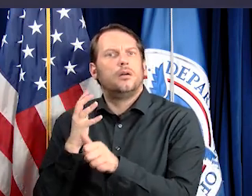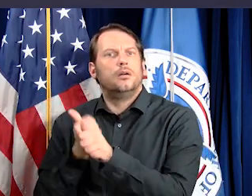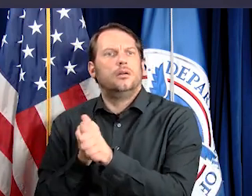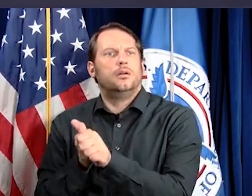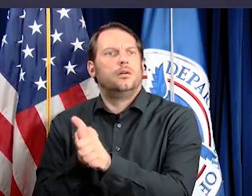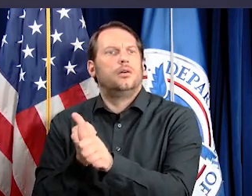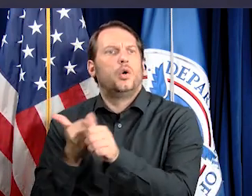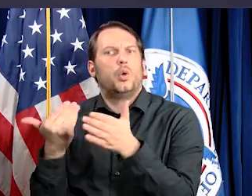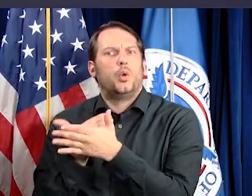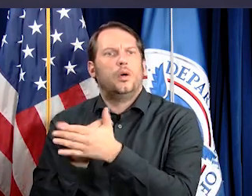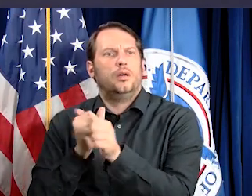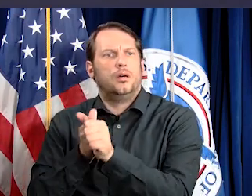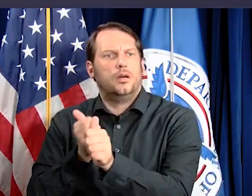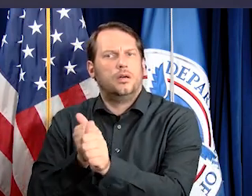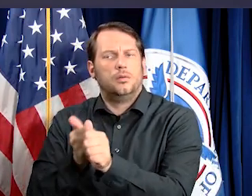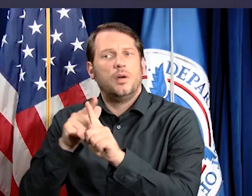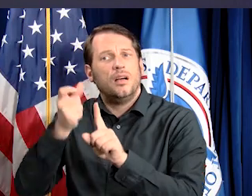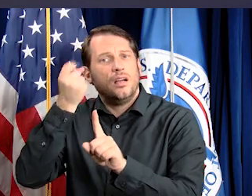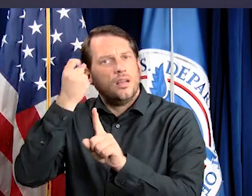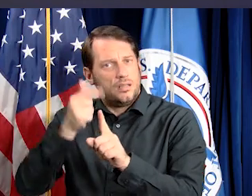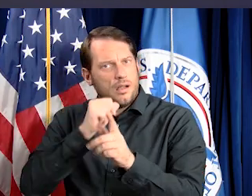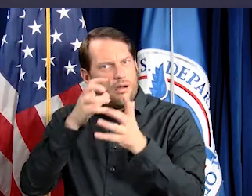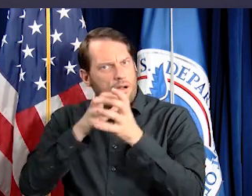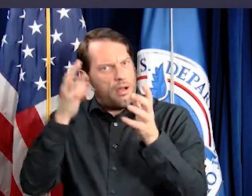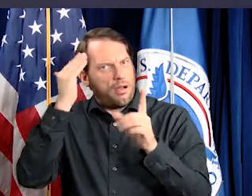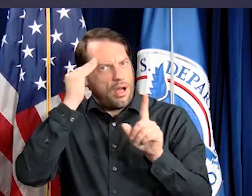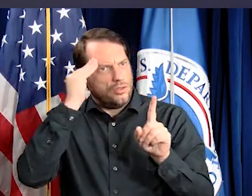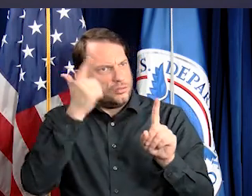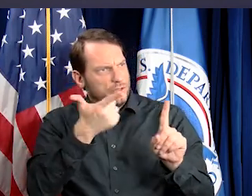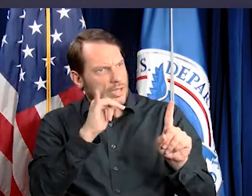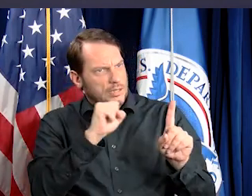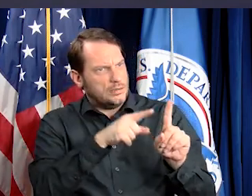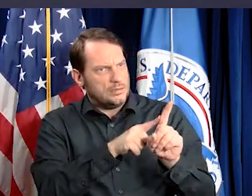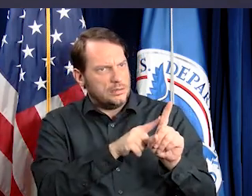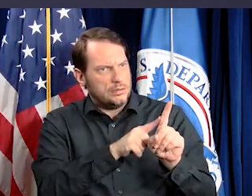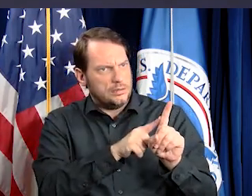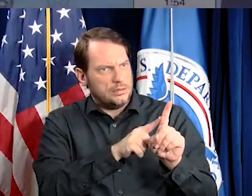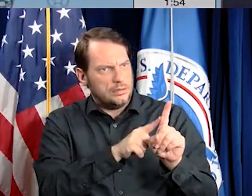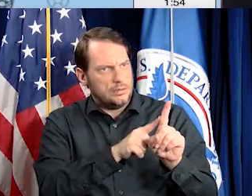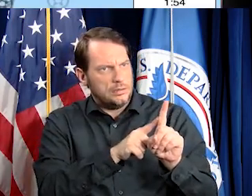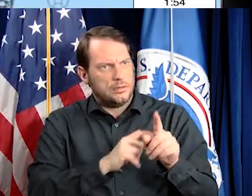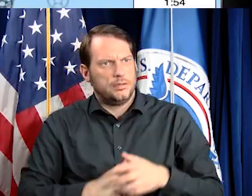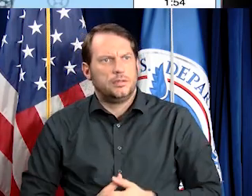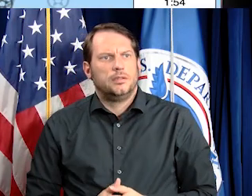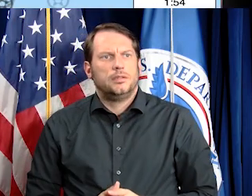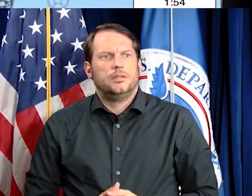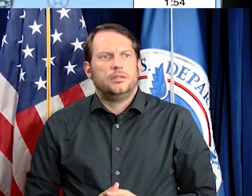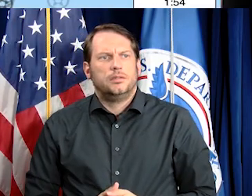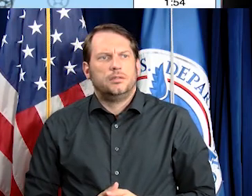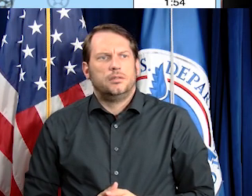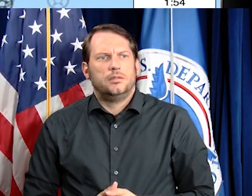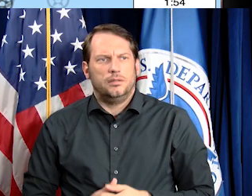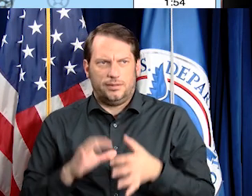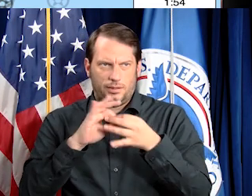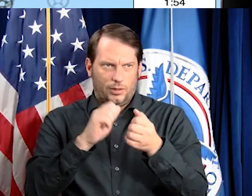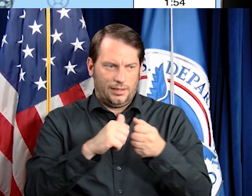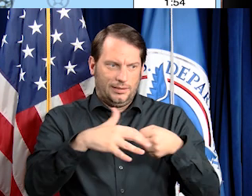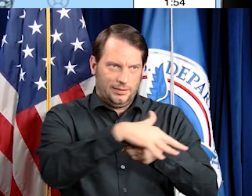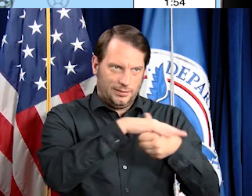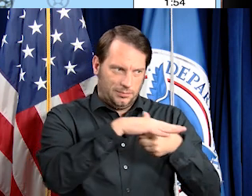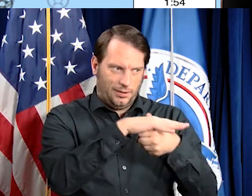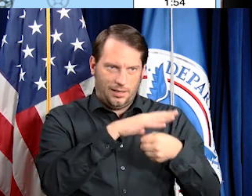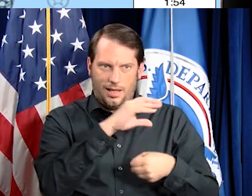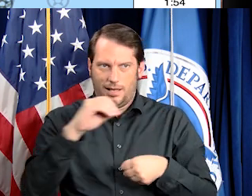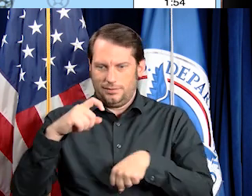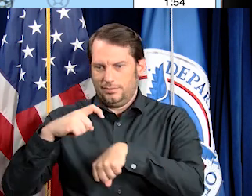knowledge of GIS. And it provided real-time spatial and temporal updates during a disaster. There are also other great crisis